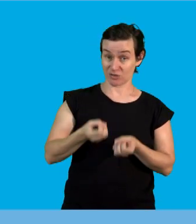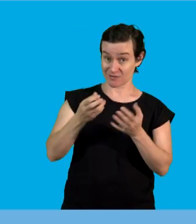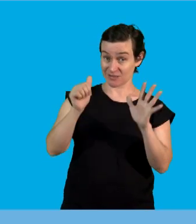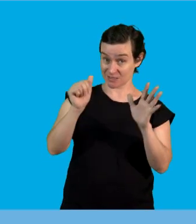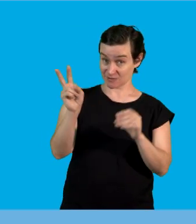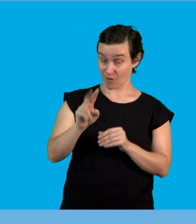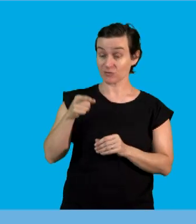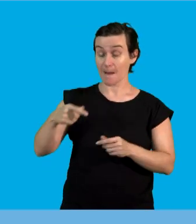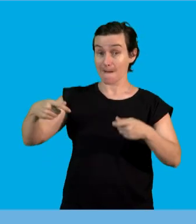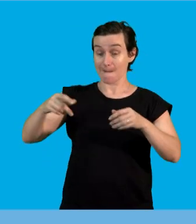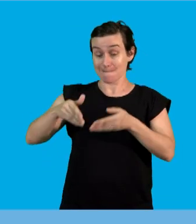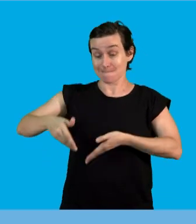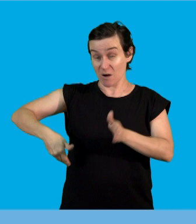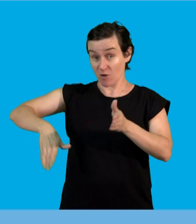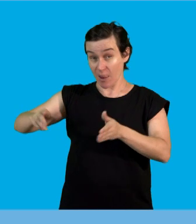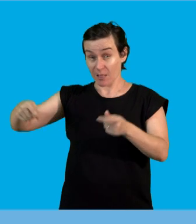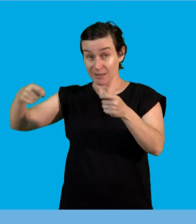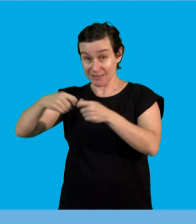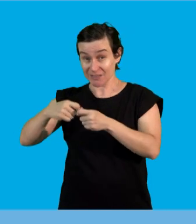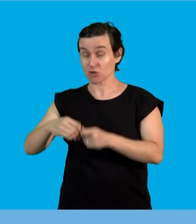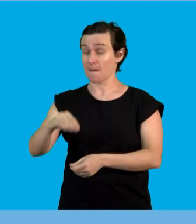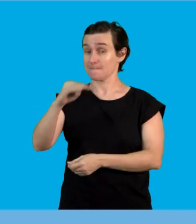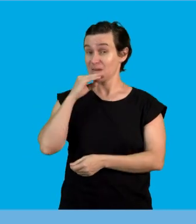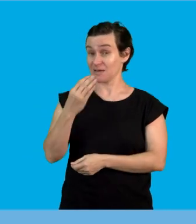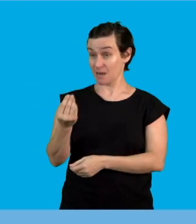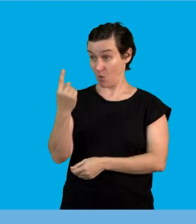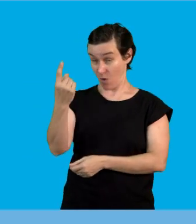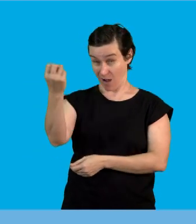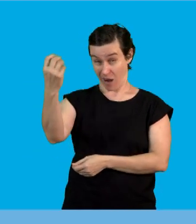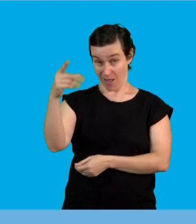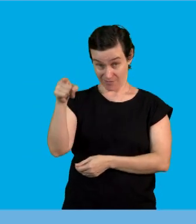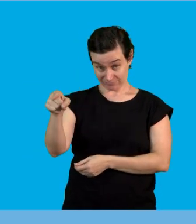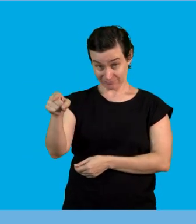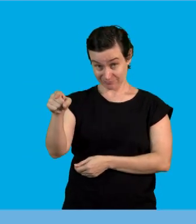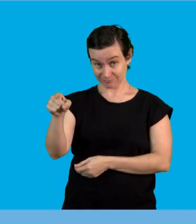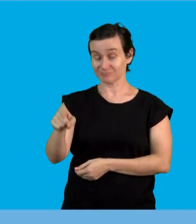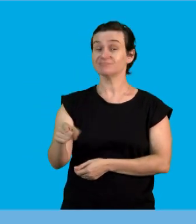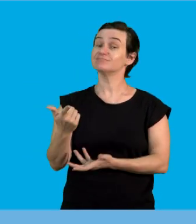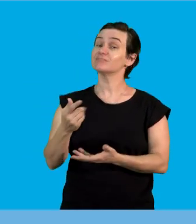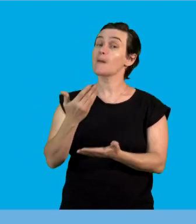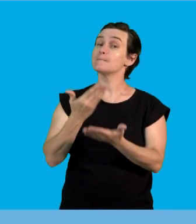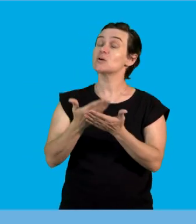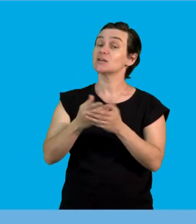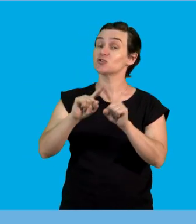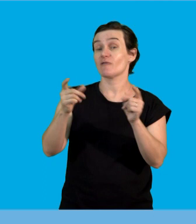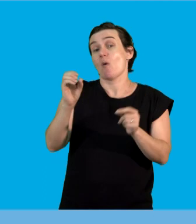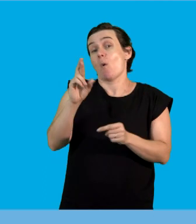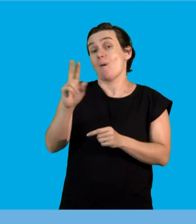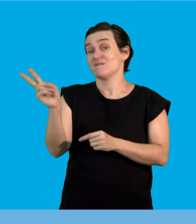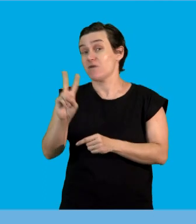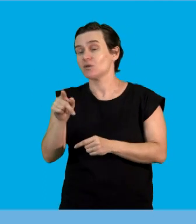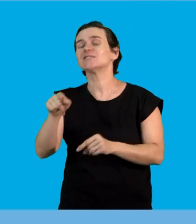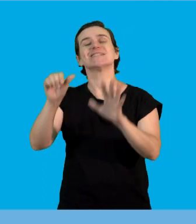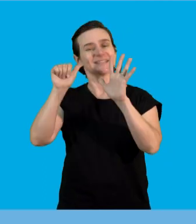of 6 volts, that also means across this first light bulb, there's going to be a potential or a voltage